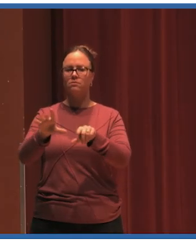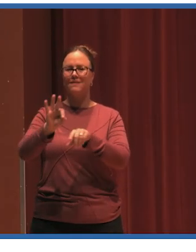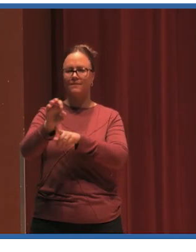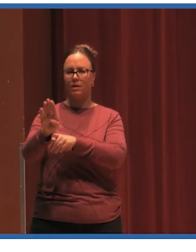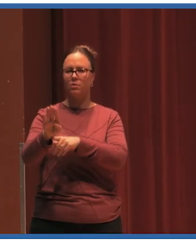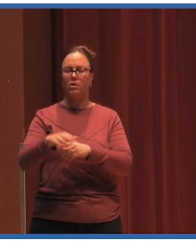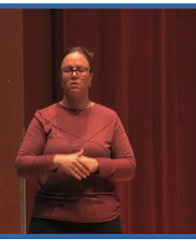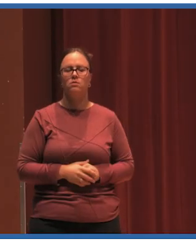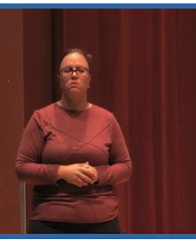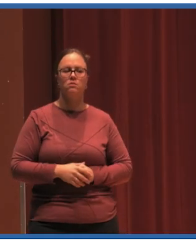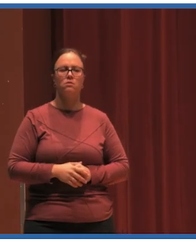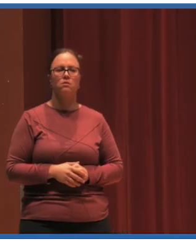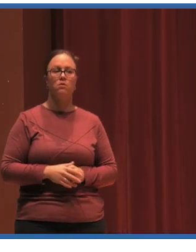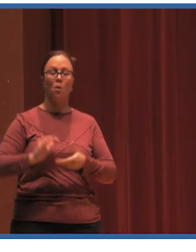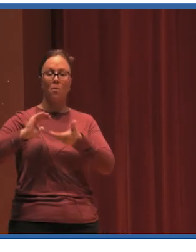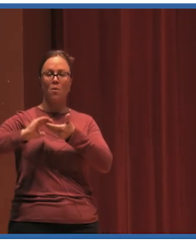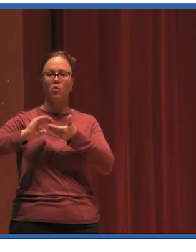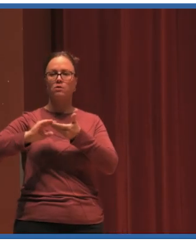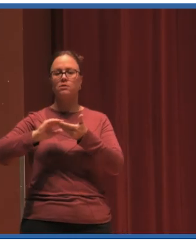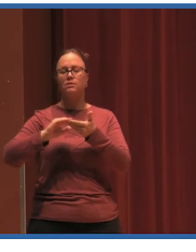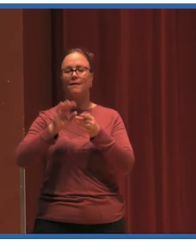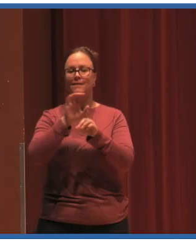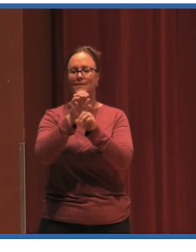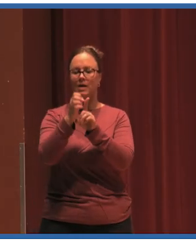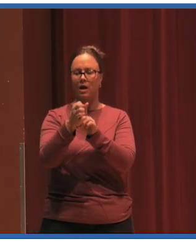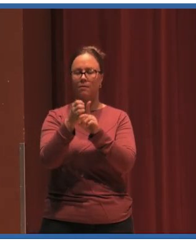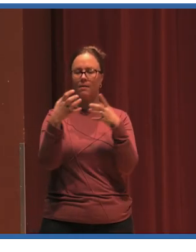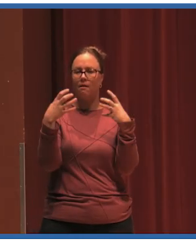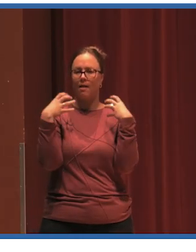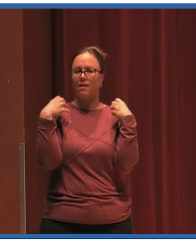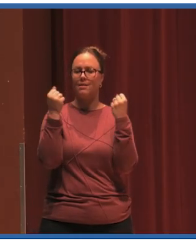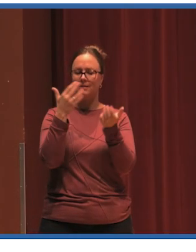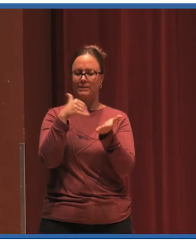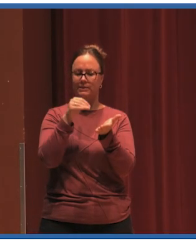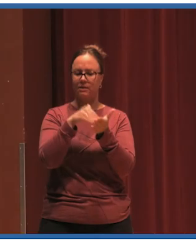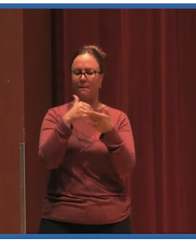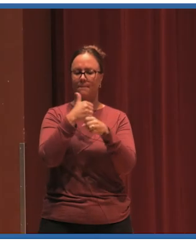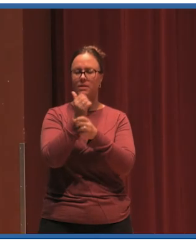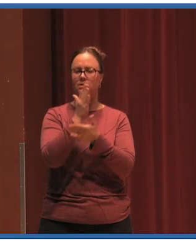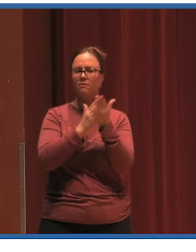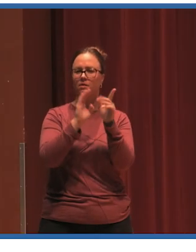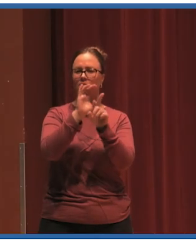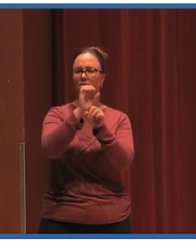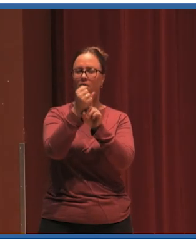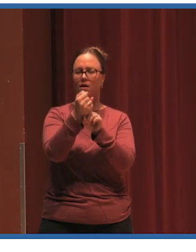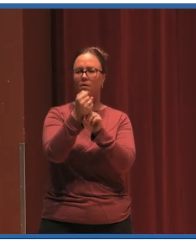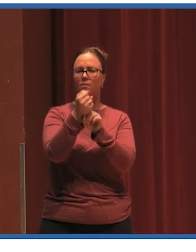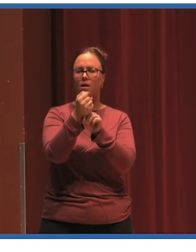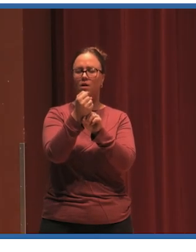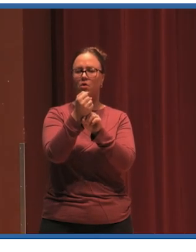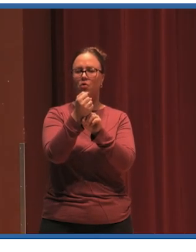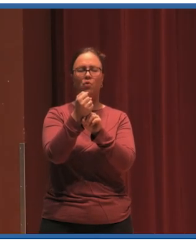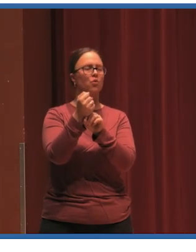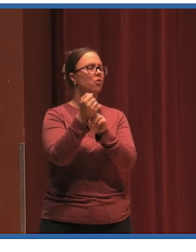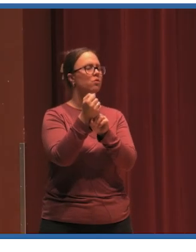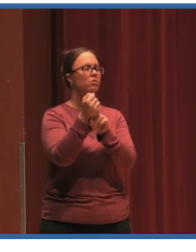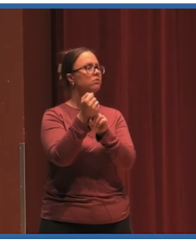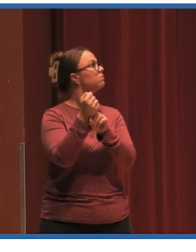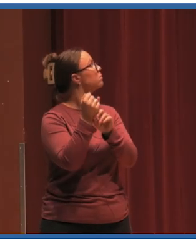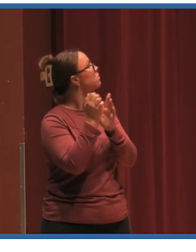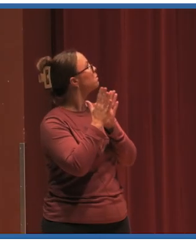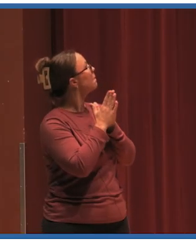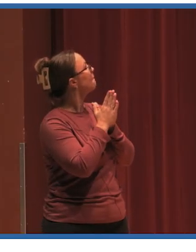Our partners at the Environmental Health Sciences Research Center have created some environmental exposures and health risk fact sheets for people.